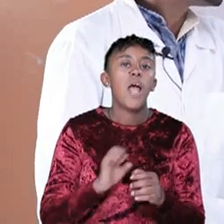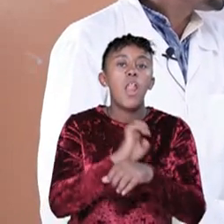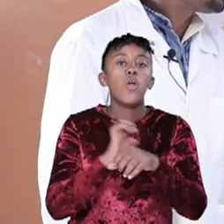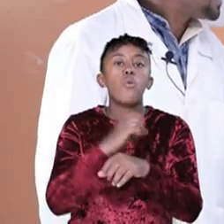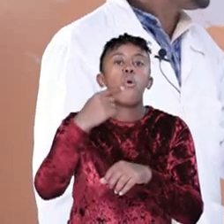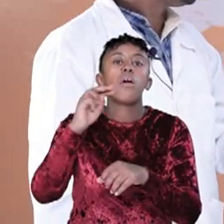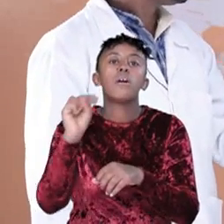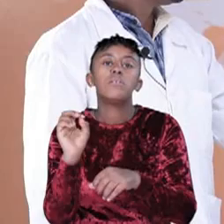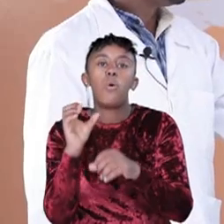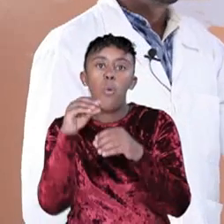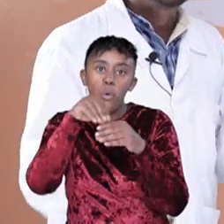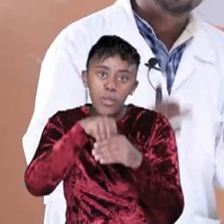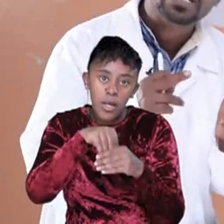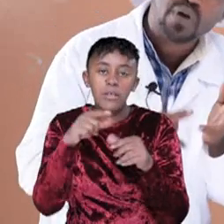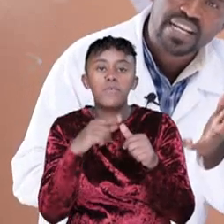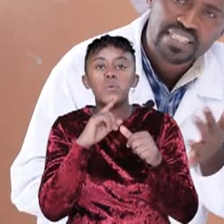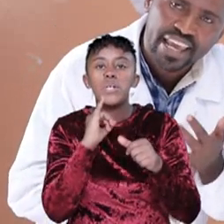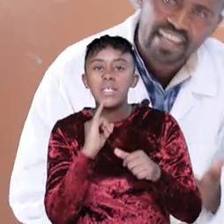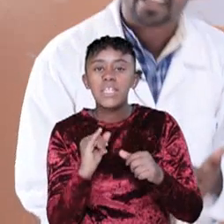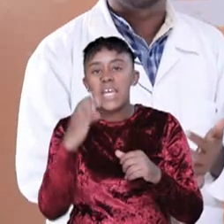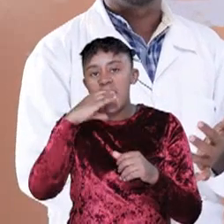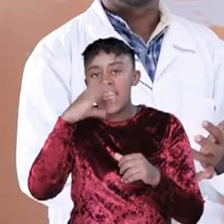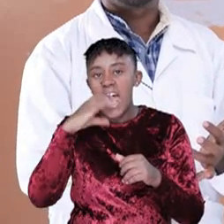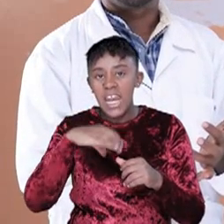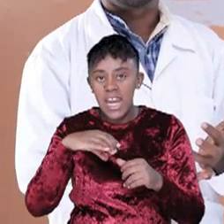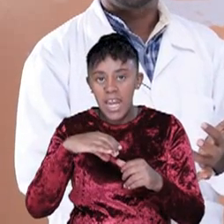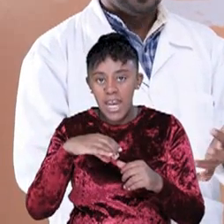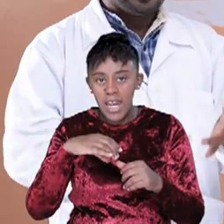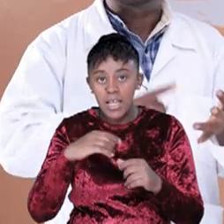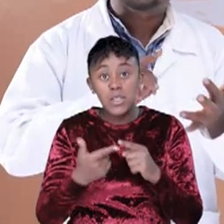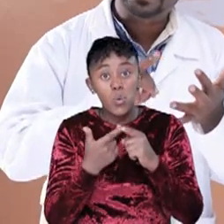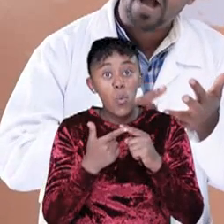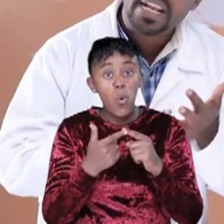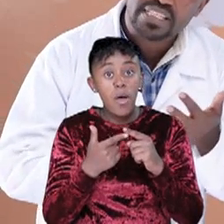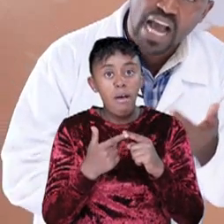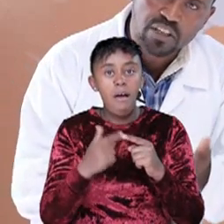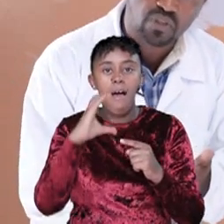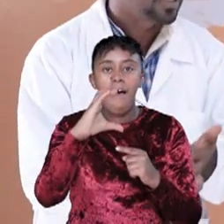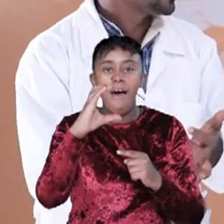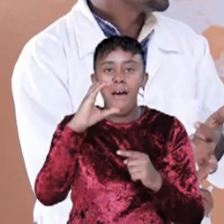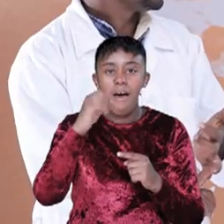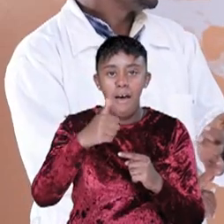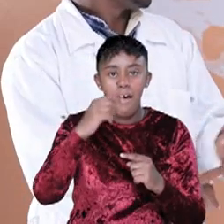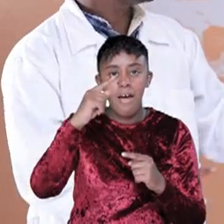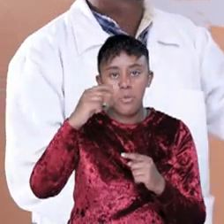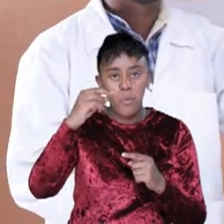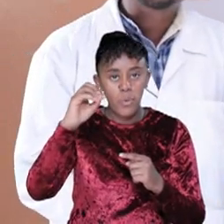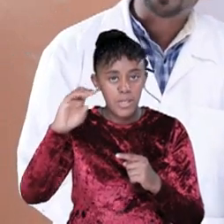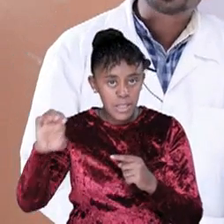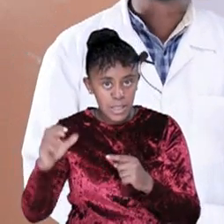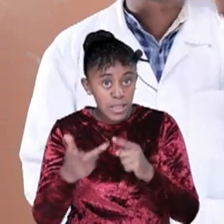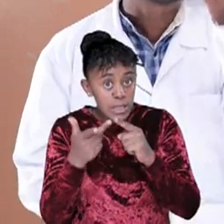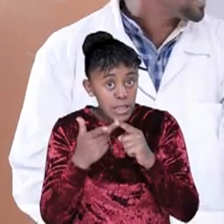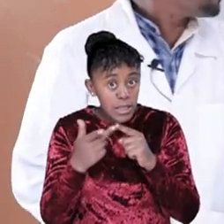Electron gun is contained. The first one is the heater. The second one is cathode. And the